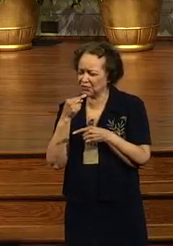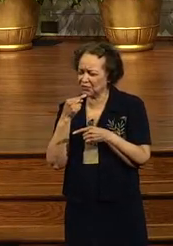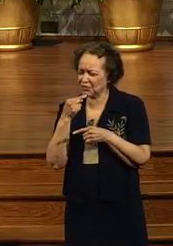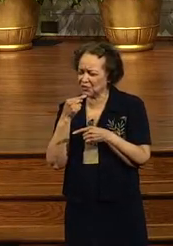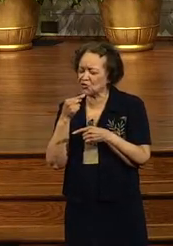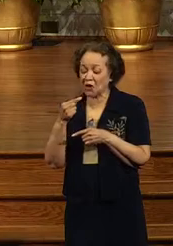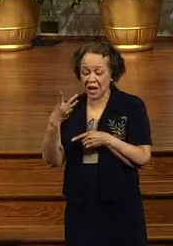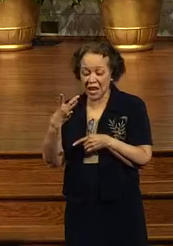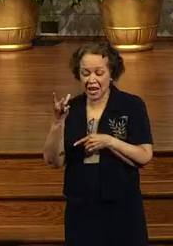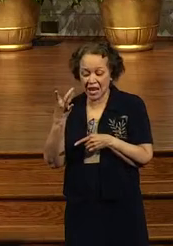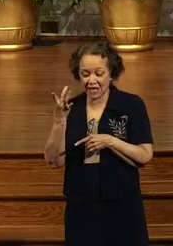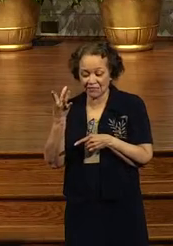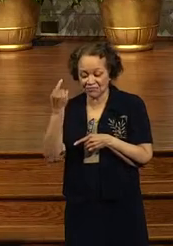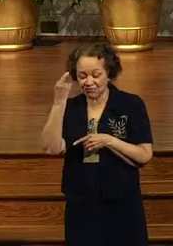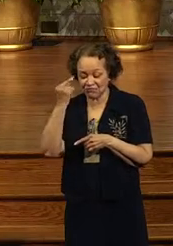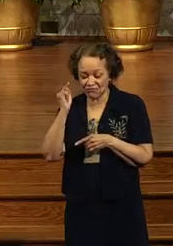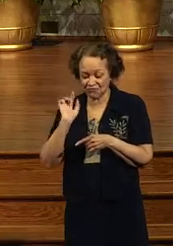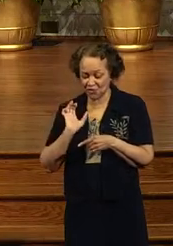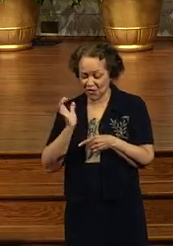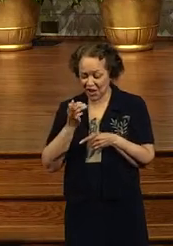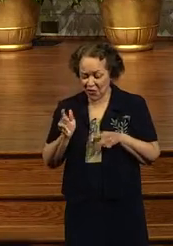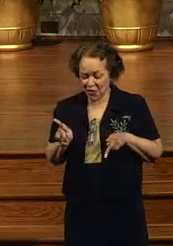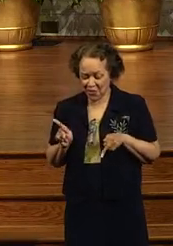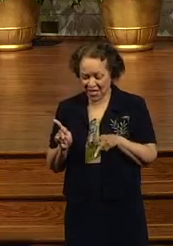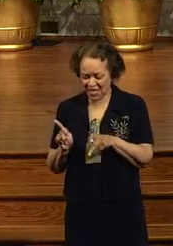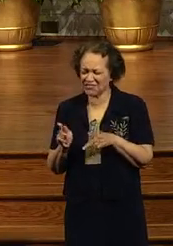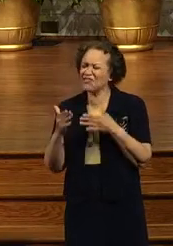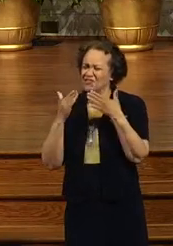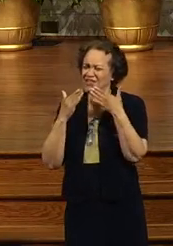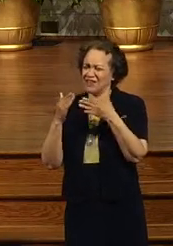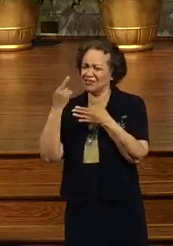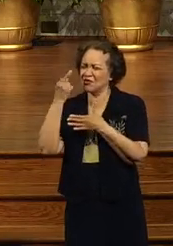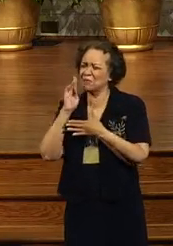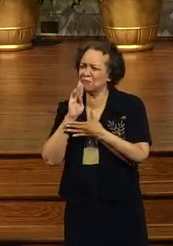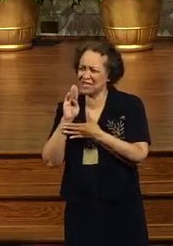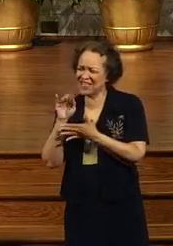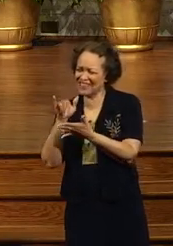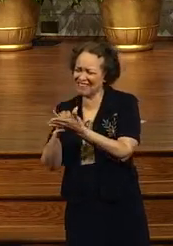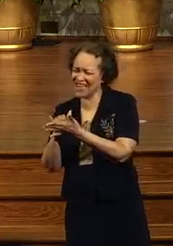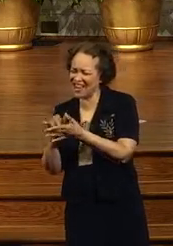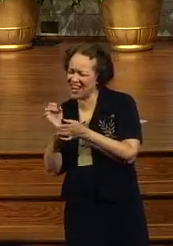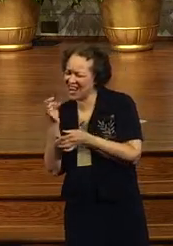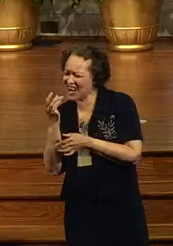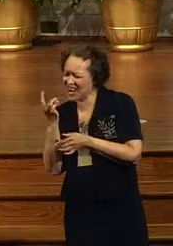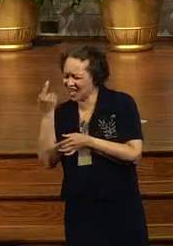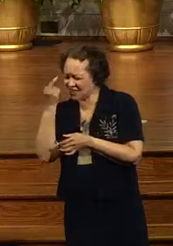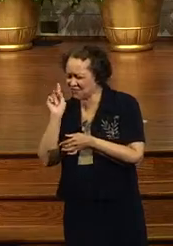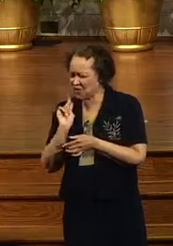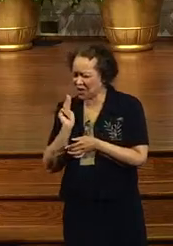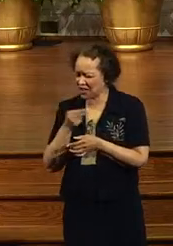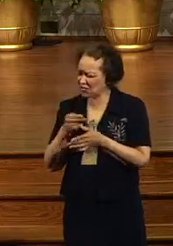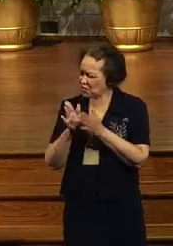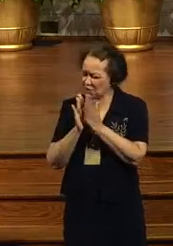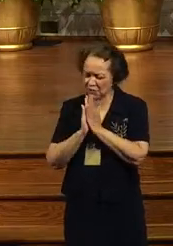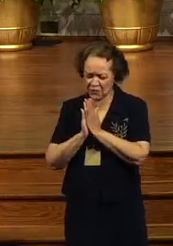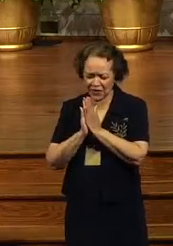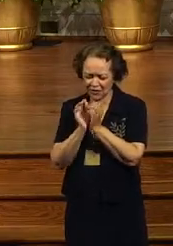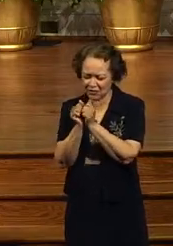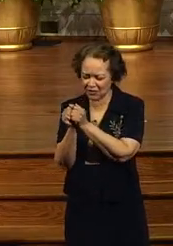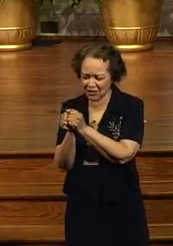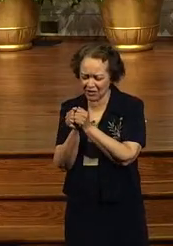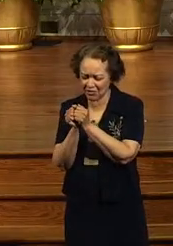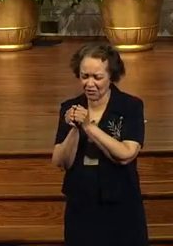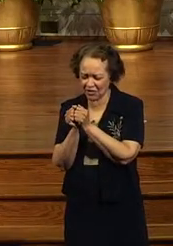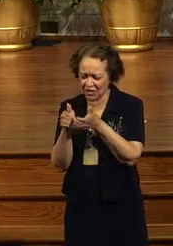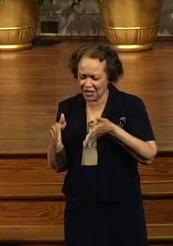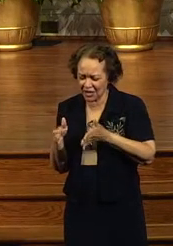path. Thank you so much for being that light for us. As we pray together today, dear Lord,